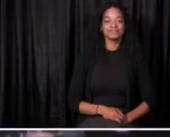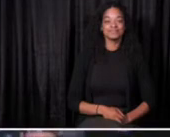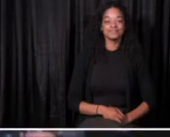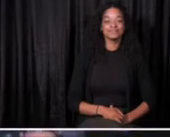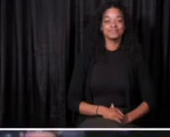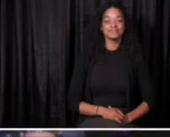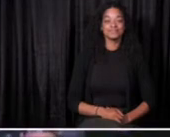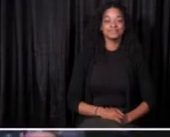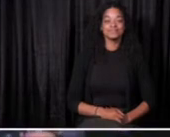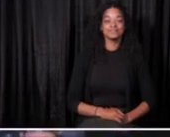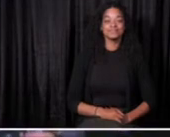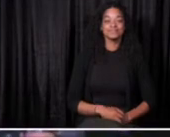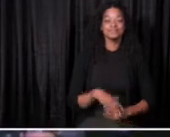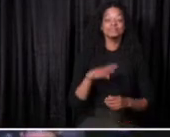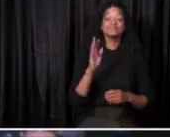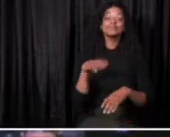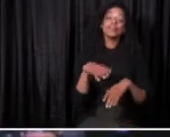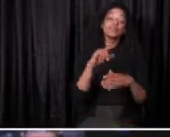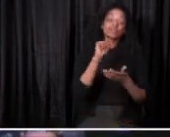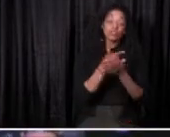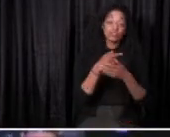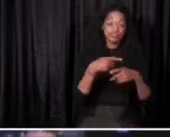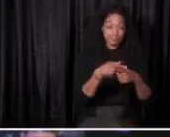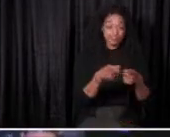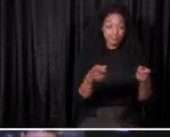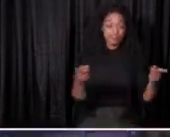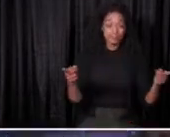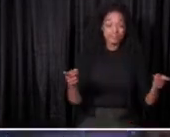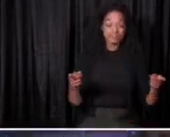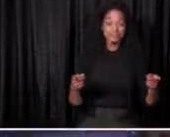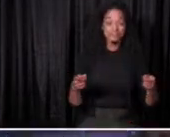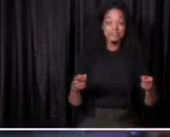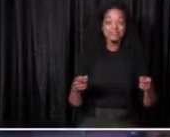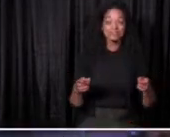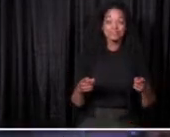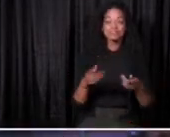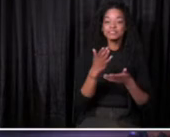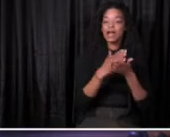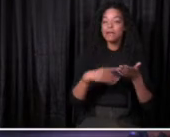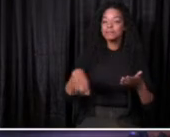Graduates, some of you had some extra help.